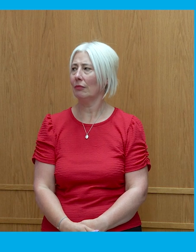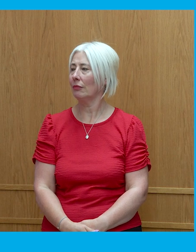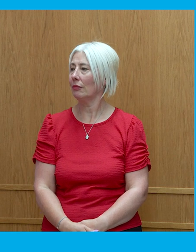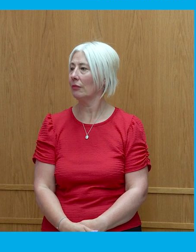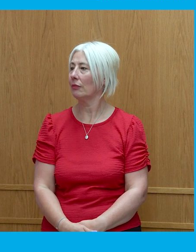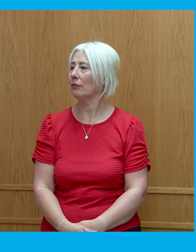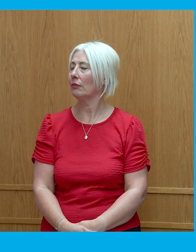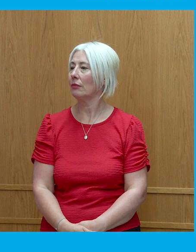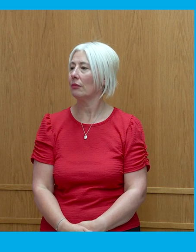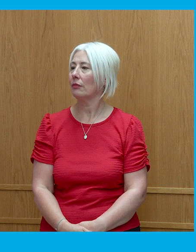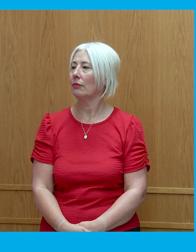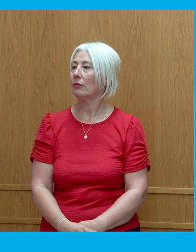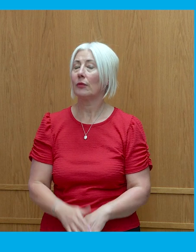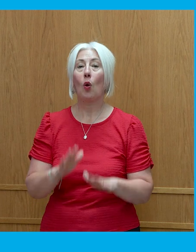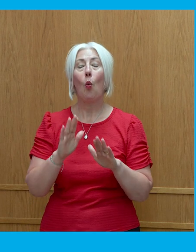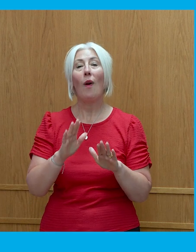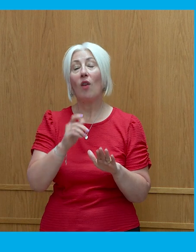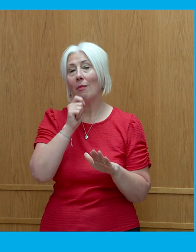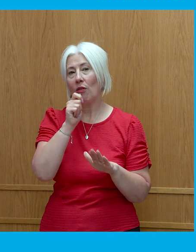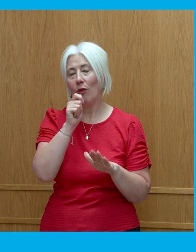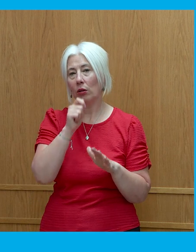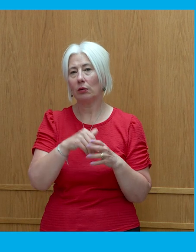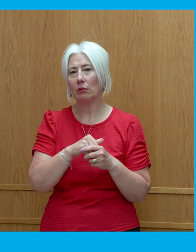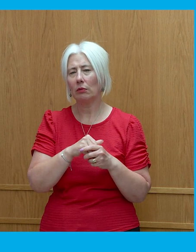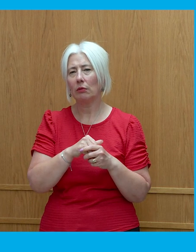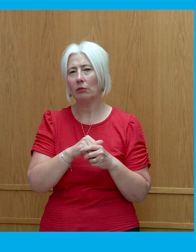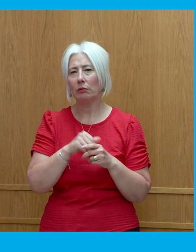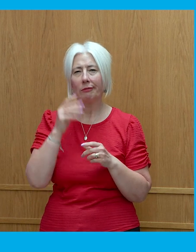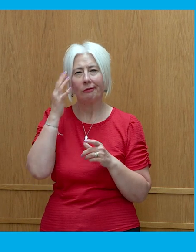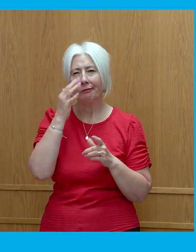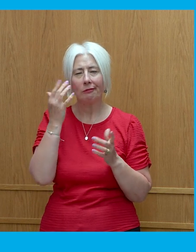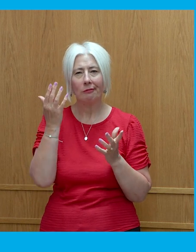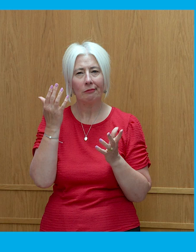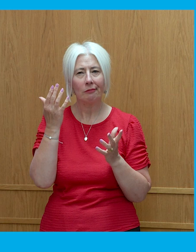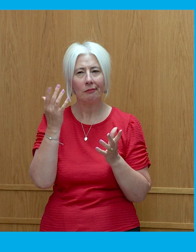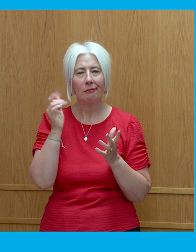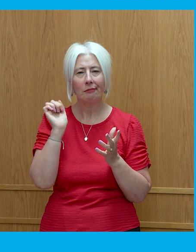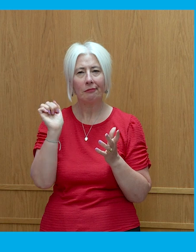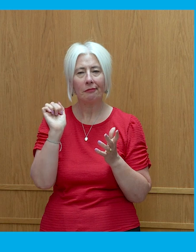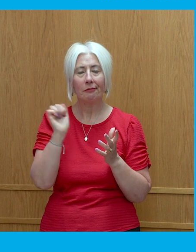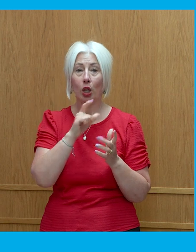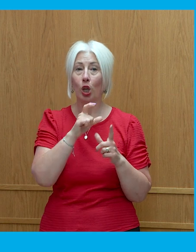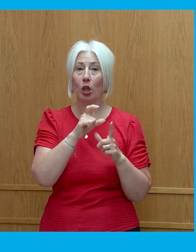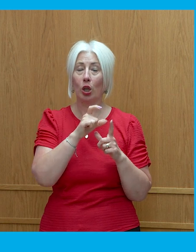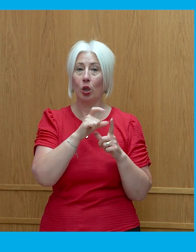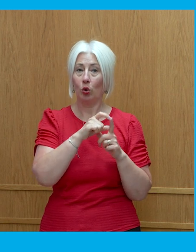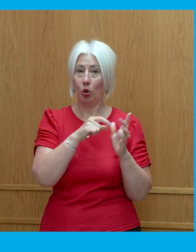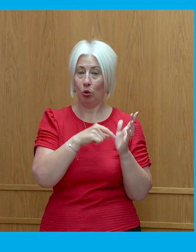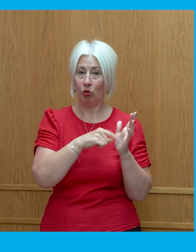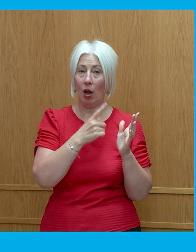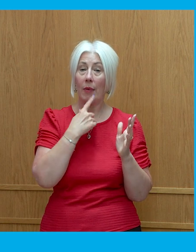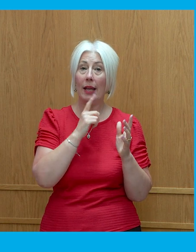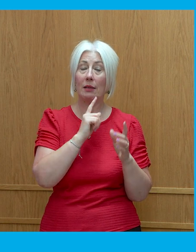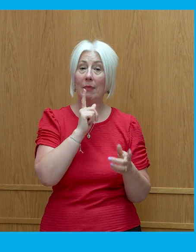While we're waiting for the microphone, I'm just wondering, does the fact that Donald Trump has been